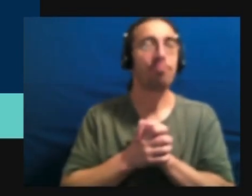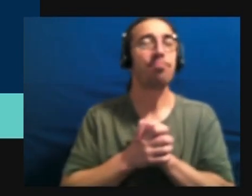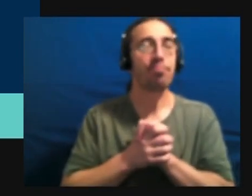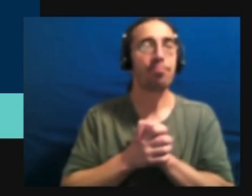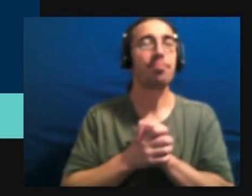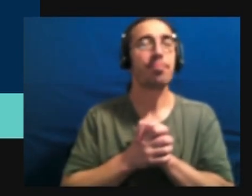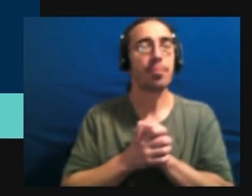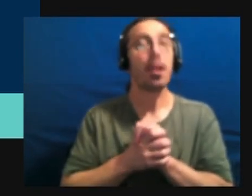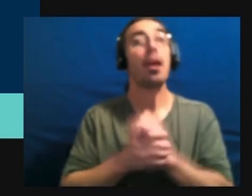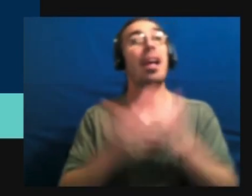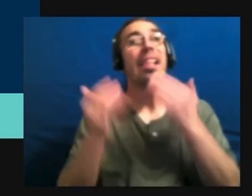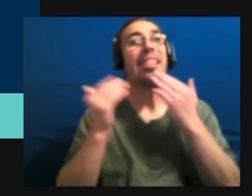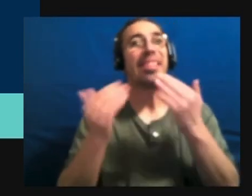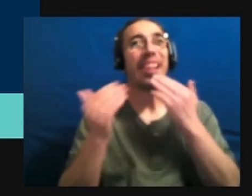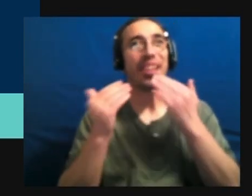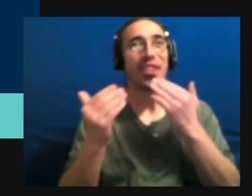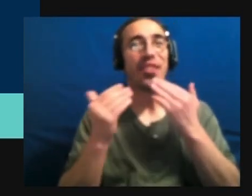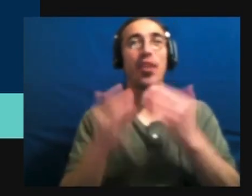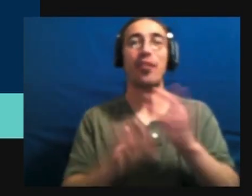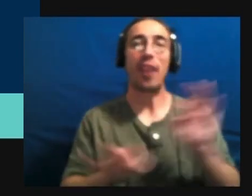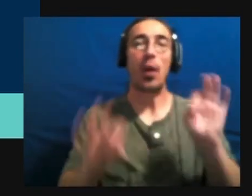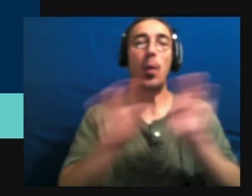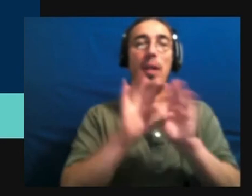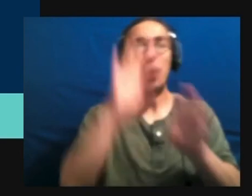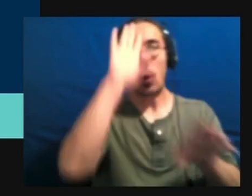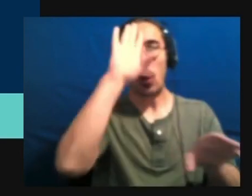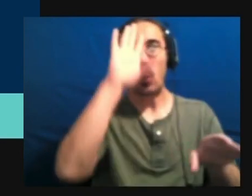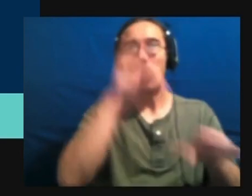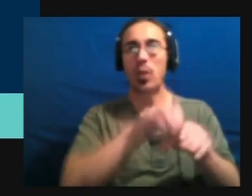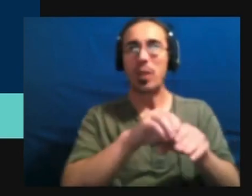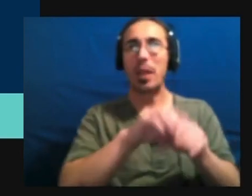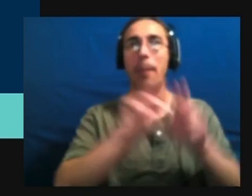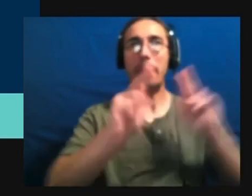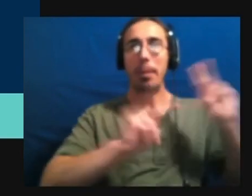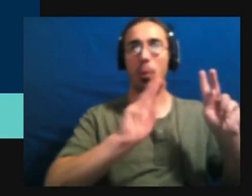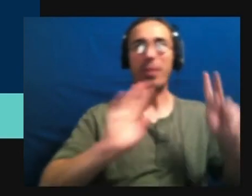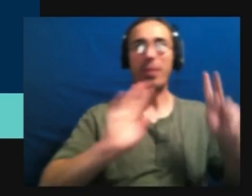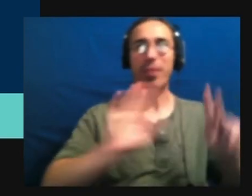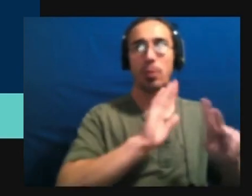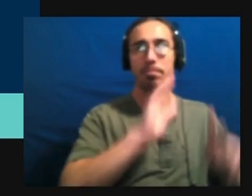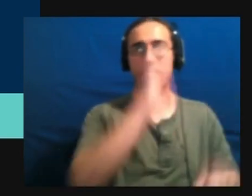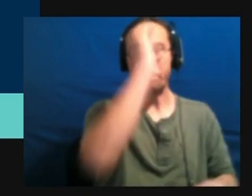again, thank you all for valuing autistic voices, and